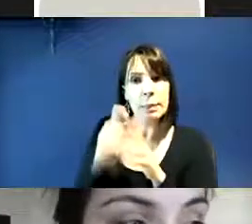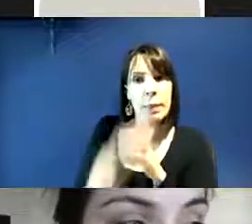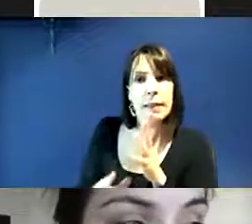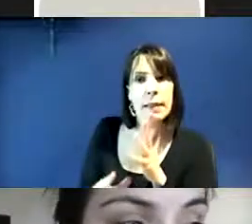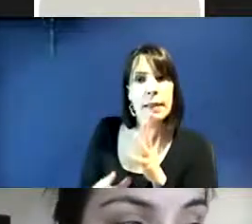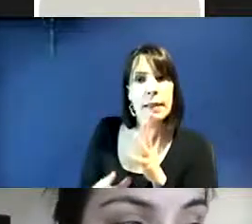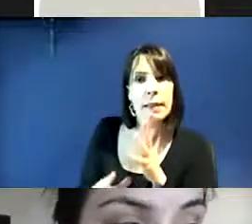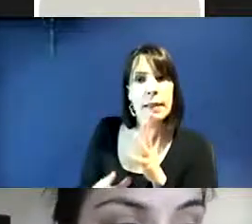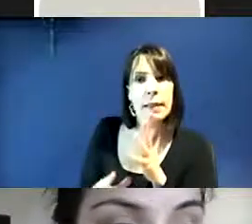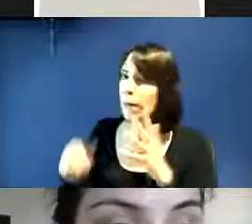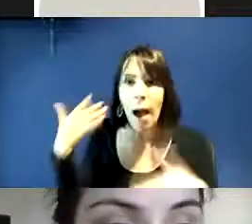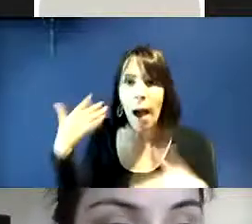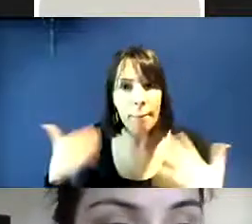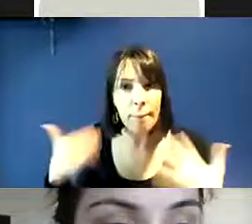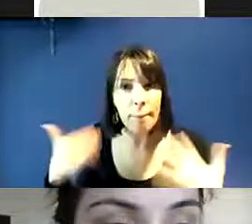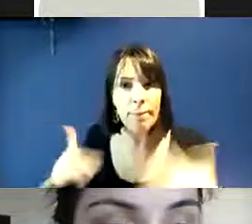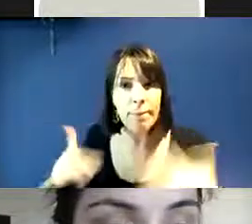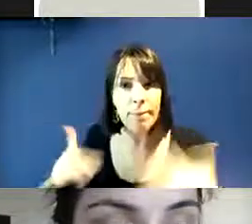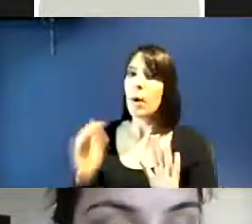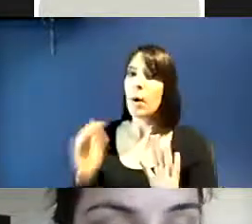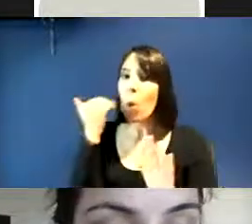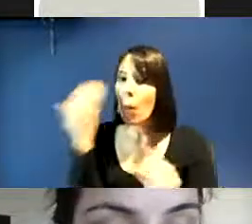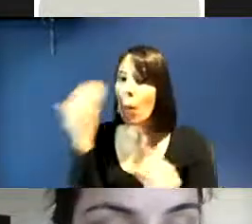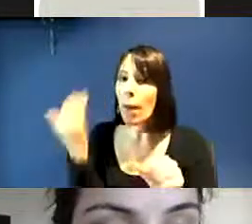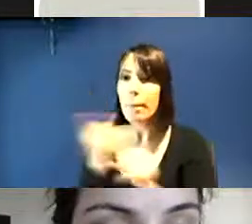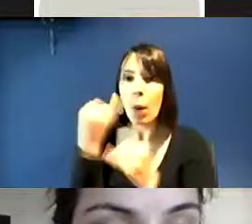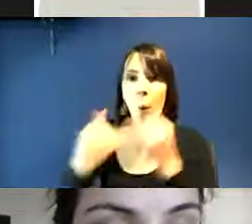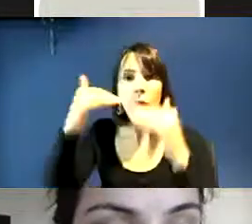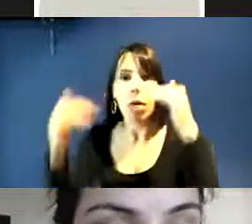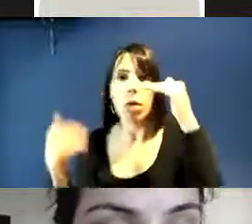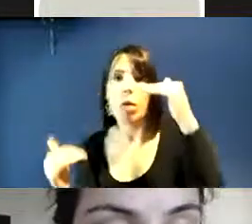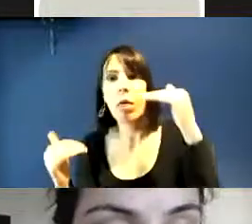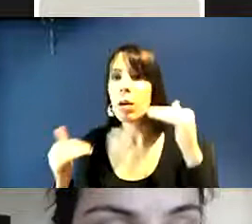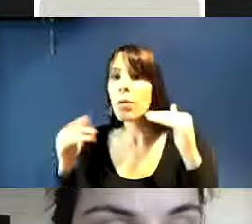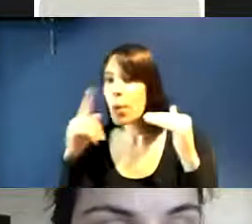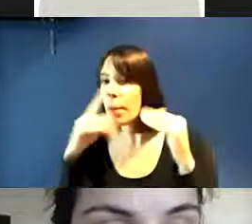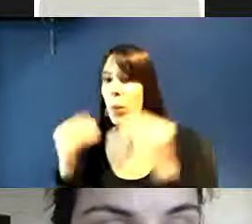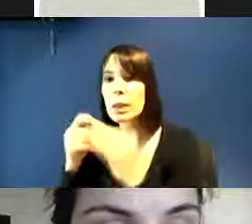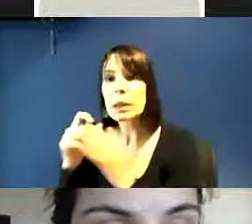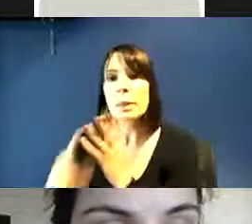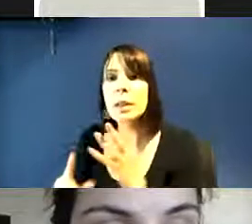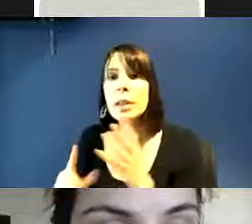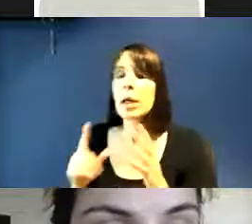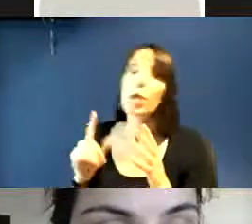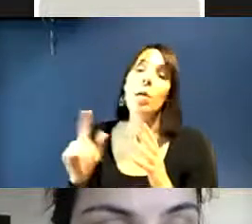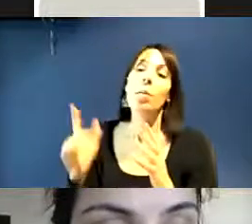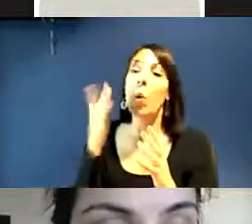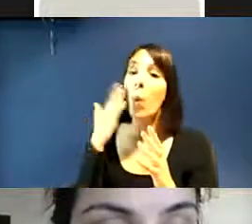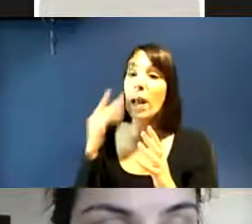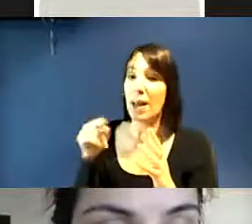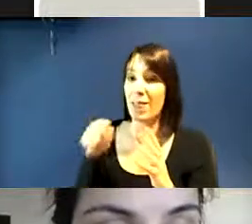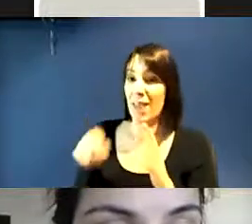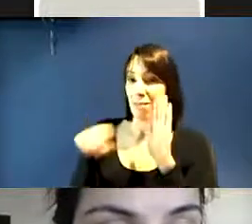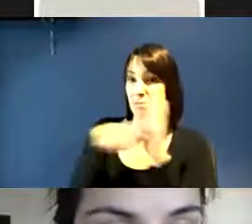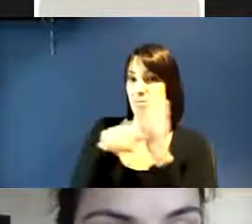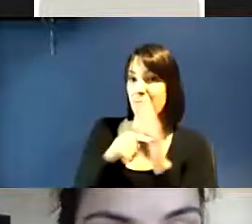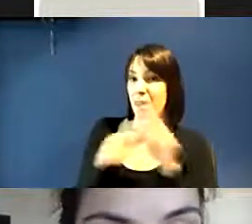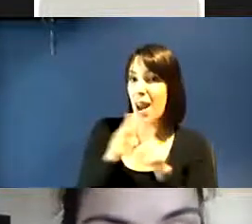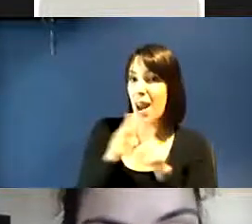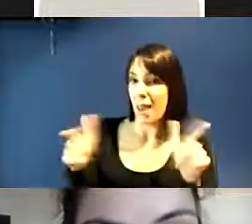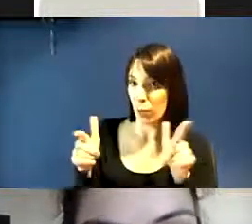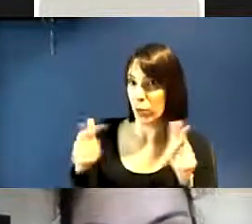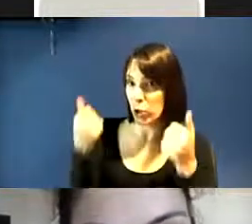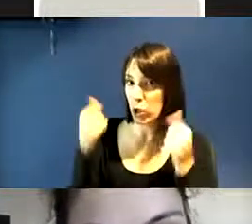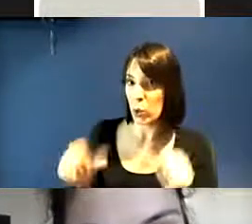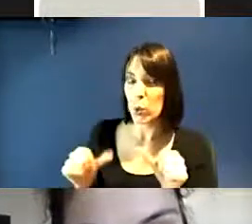always leads to inequality for people with disability. But when this language is coupled with talking about violence